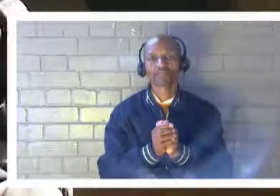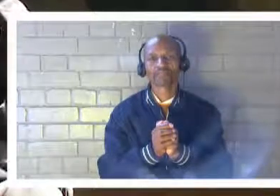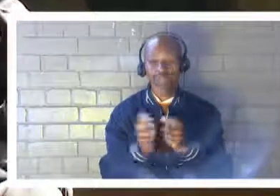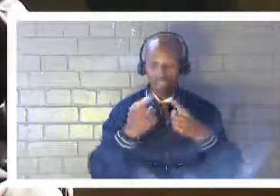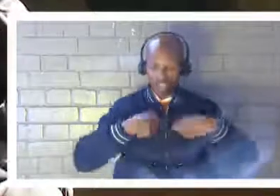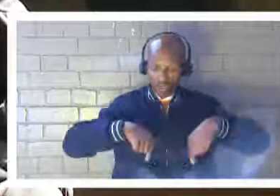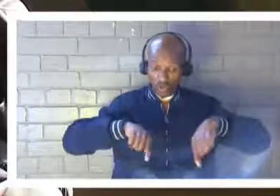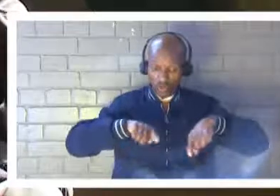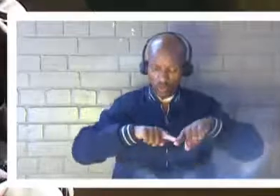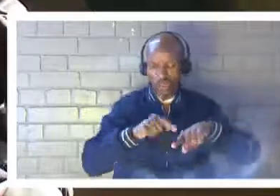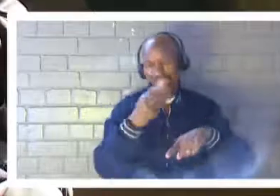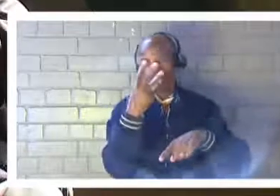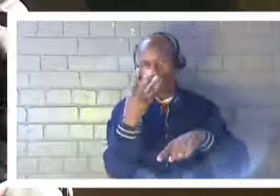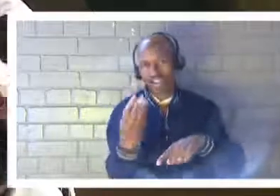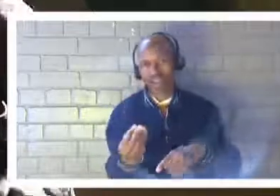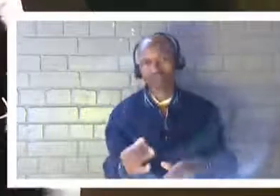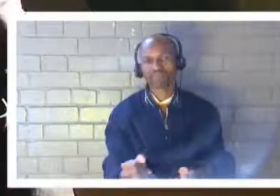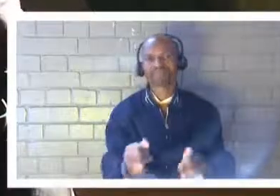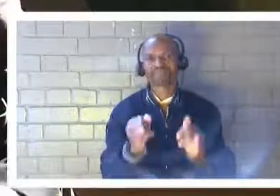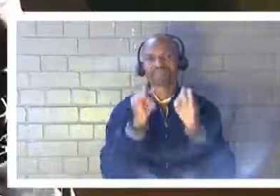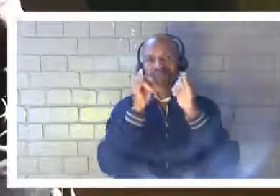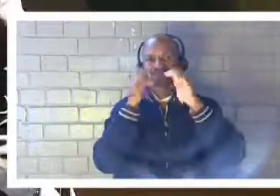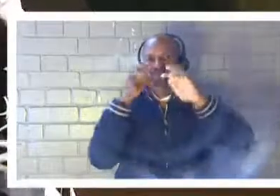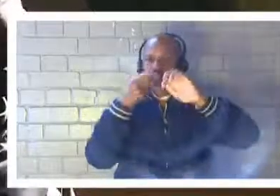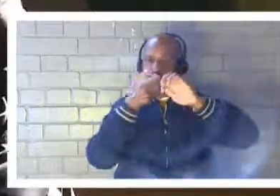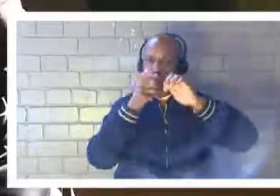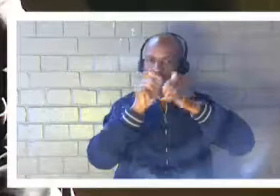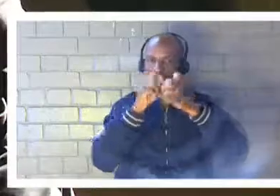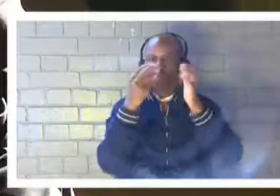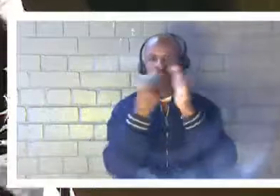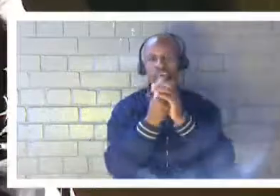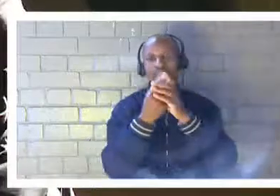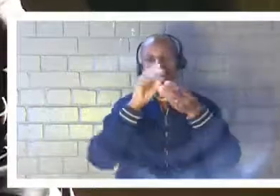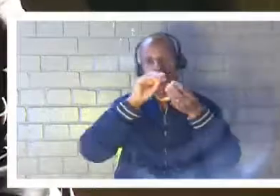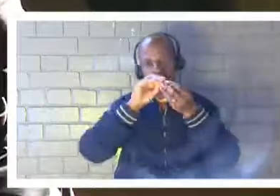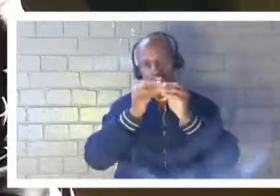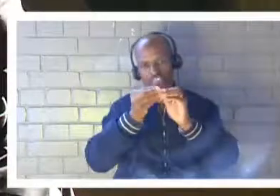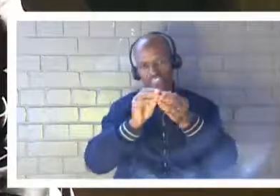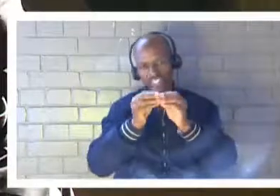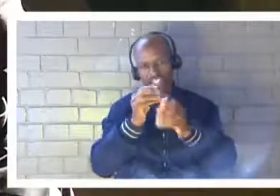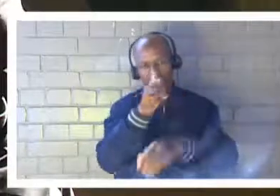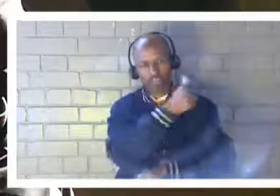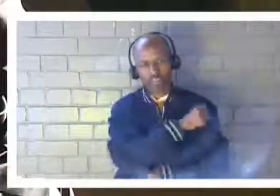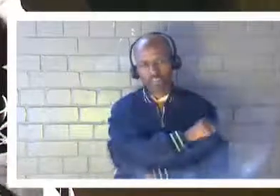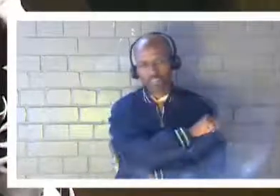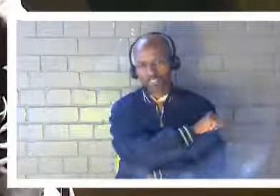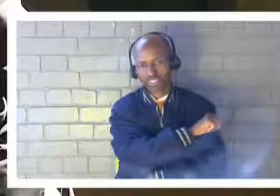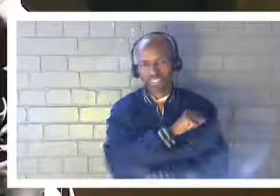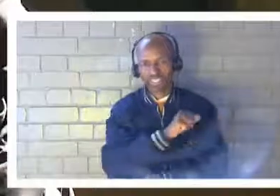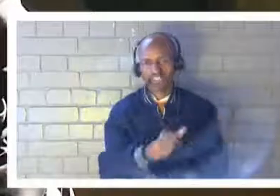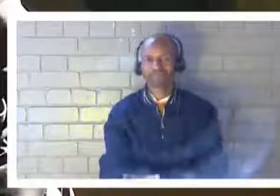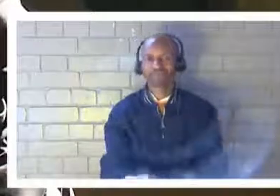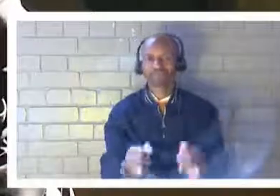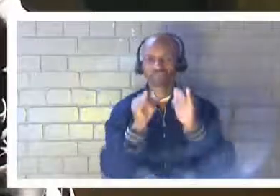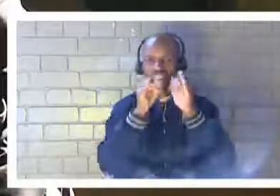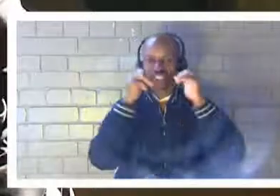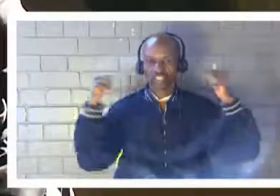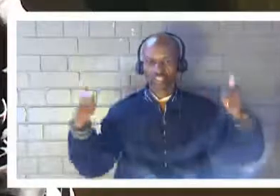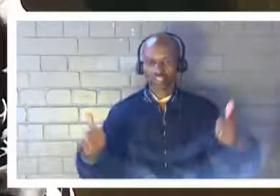we are having serious problems with maintenance in hospitals. Serious